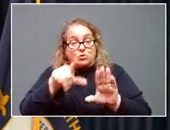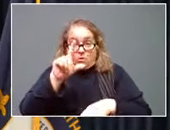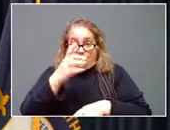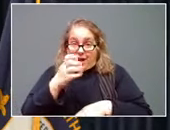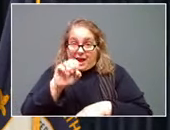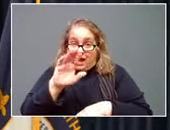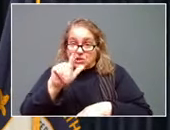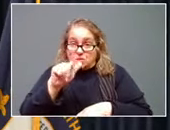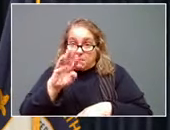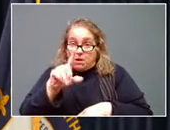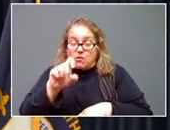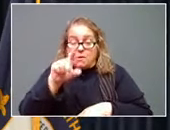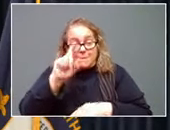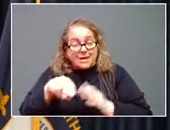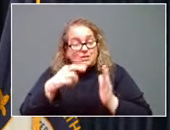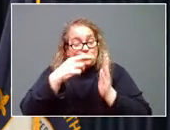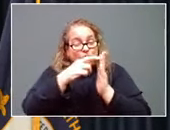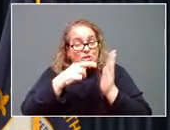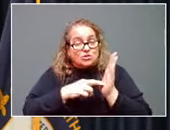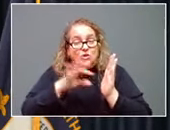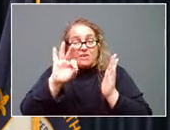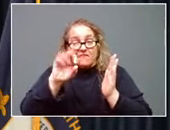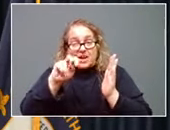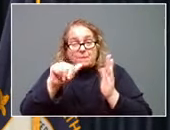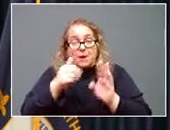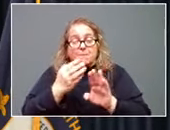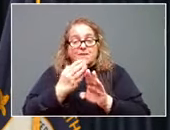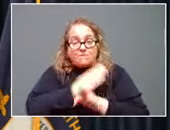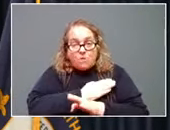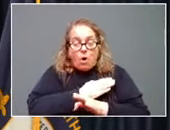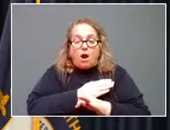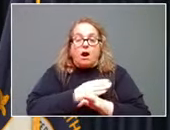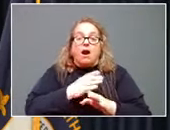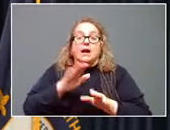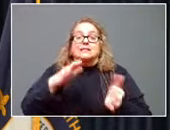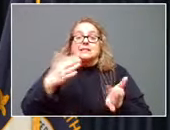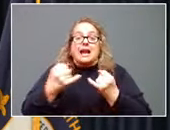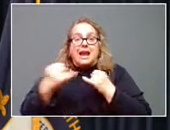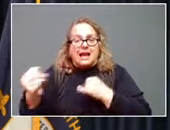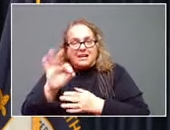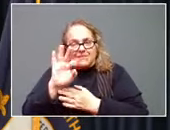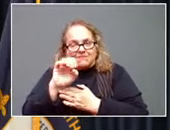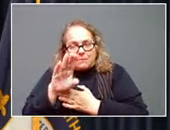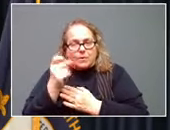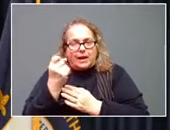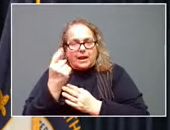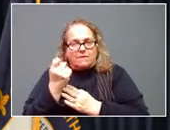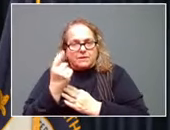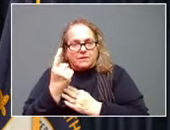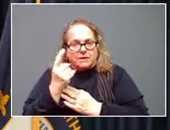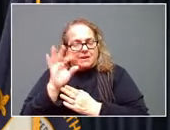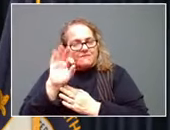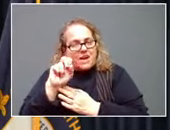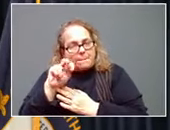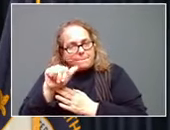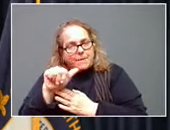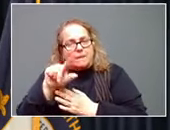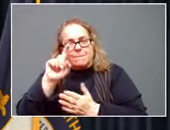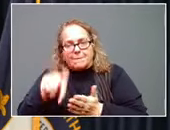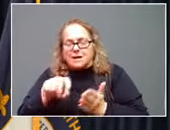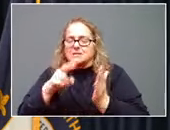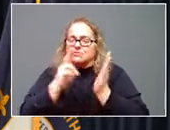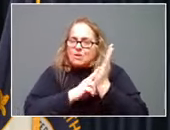FEMA before disaster assistance deadline of February the 11th. So again, we continue to